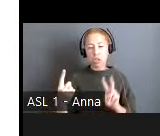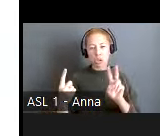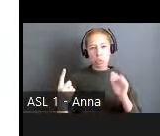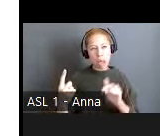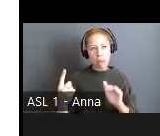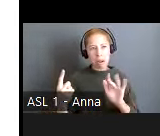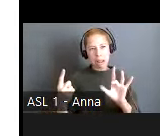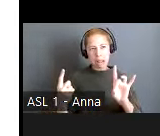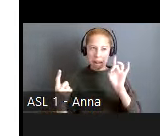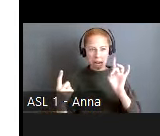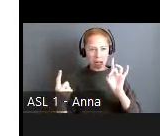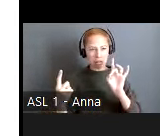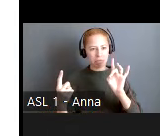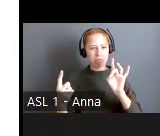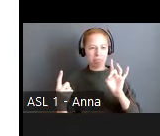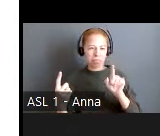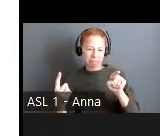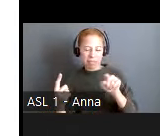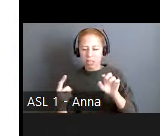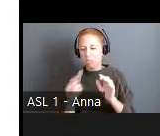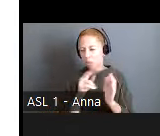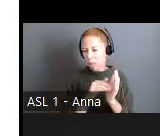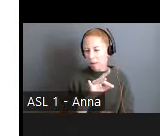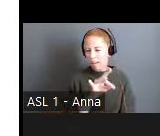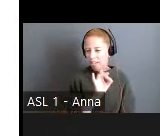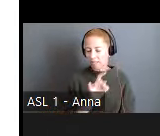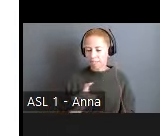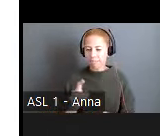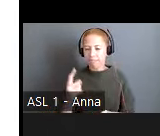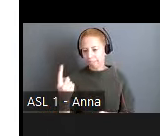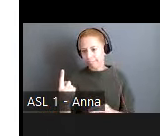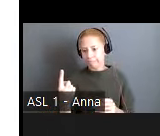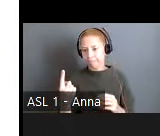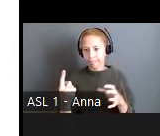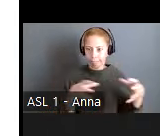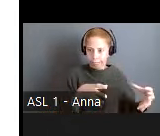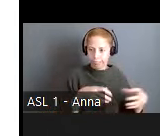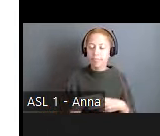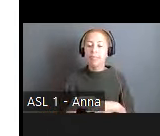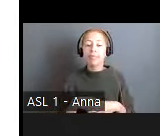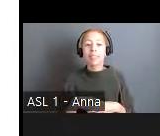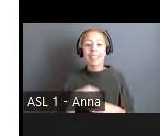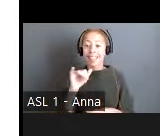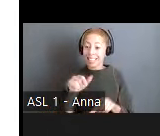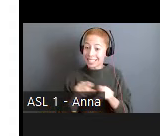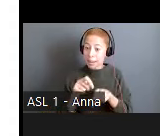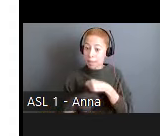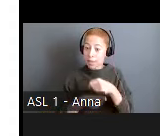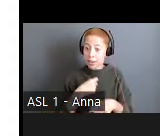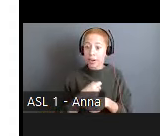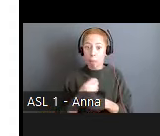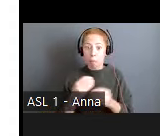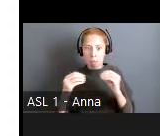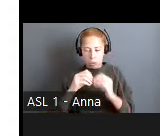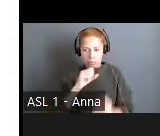2,822 children. It's a very specific number. That same year, of course, there were more seniors,